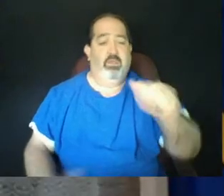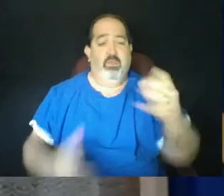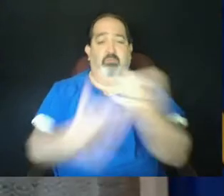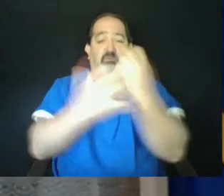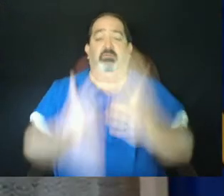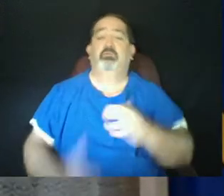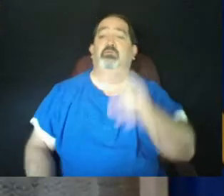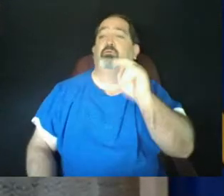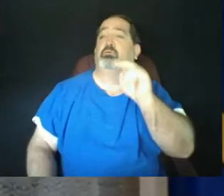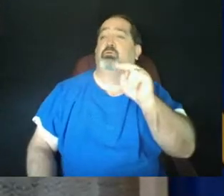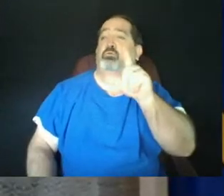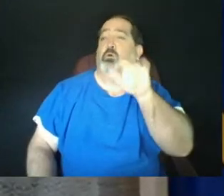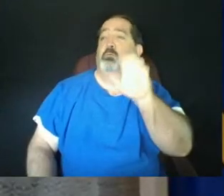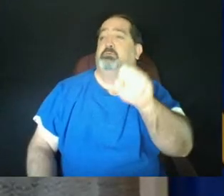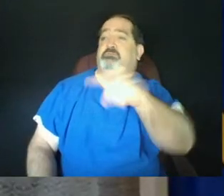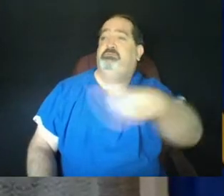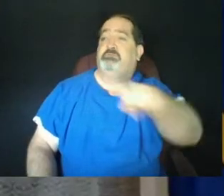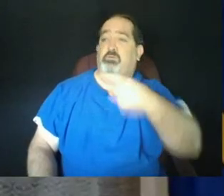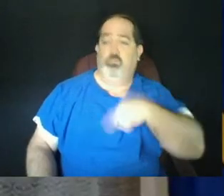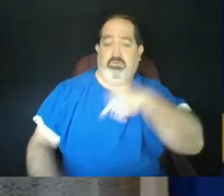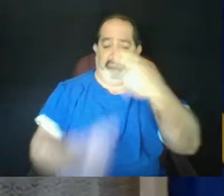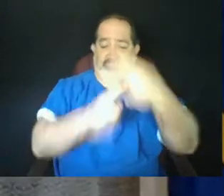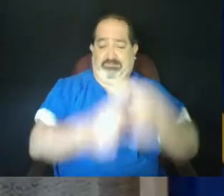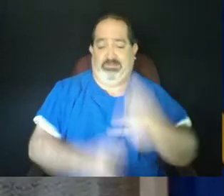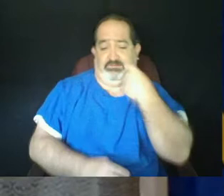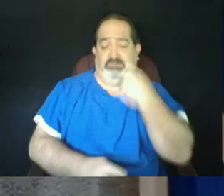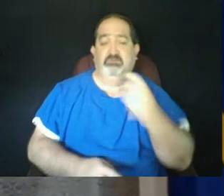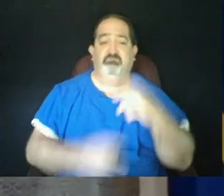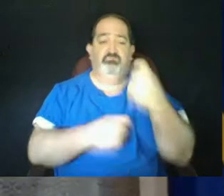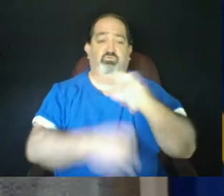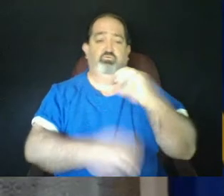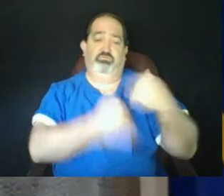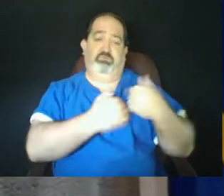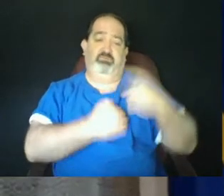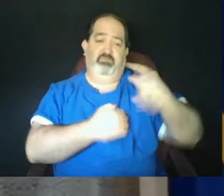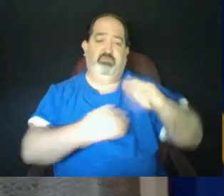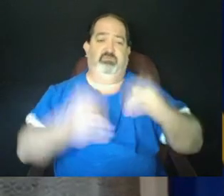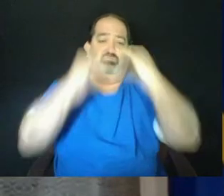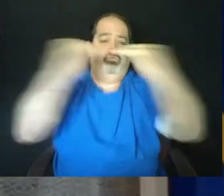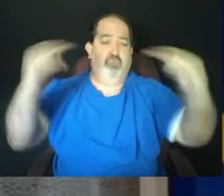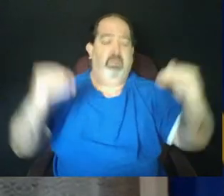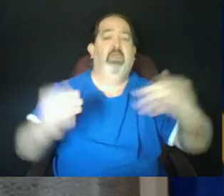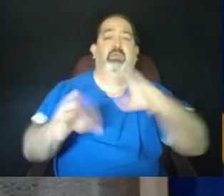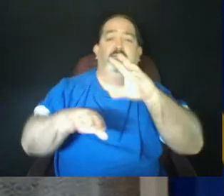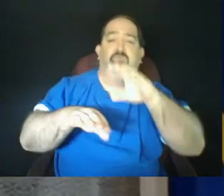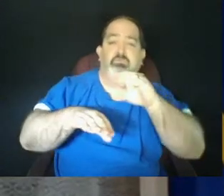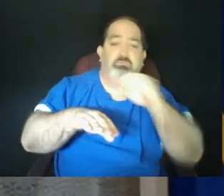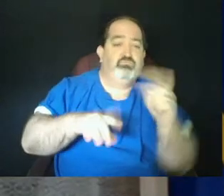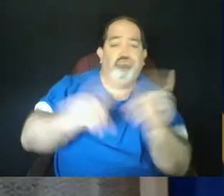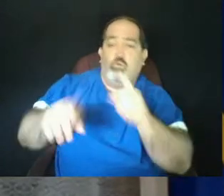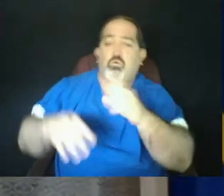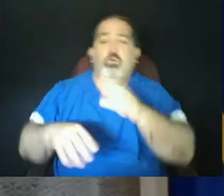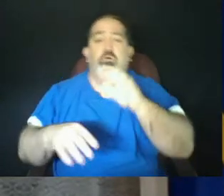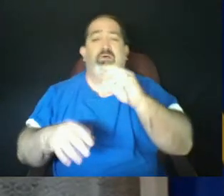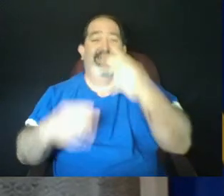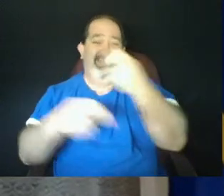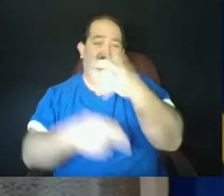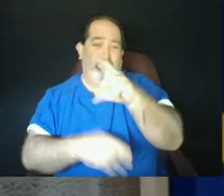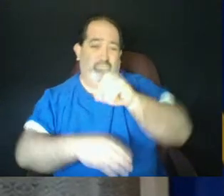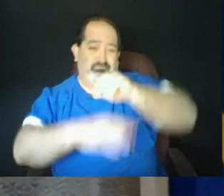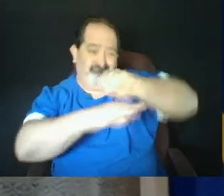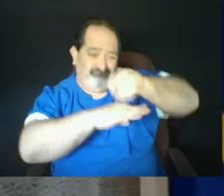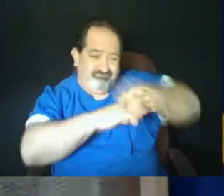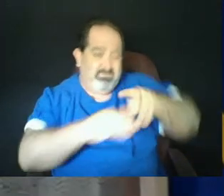Nobles hereby named, we at this time charge you with the responsibilities of this rank and to consult with our heralds to determine suitable and